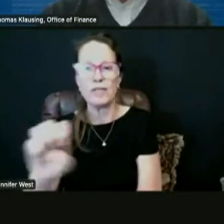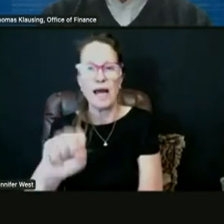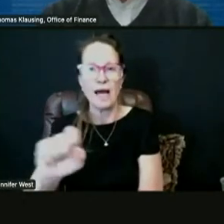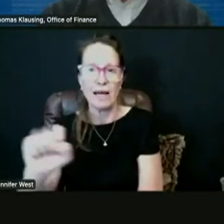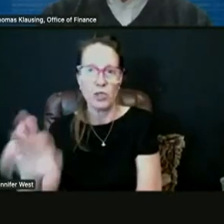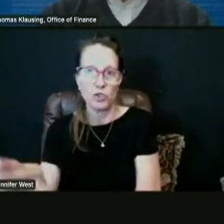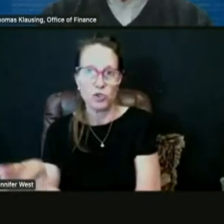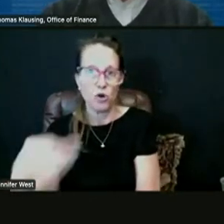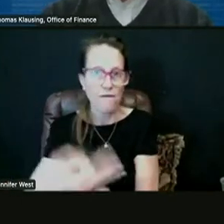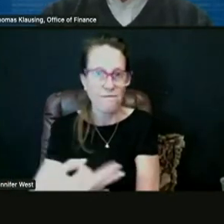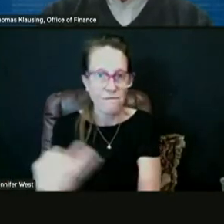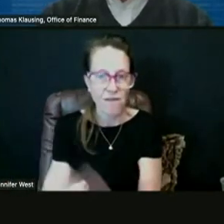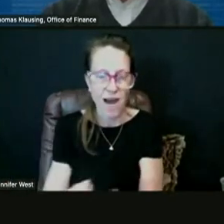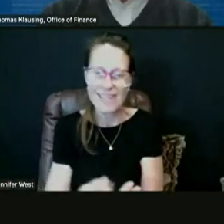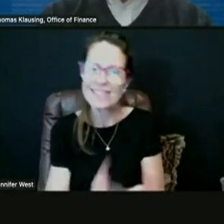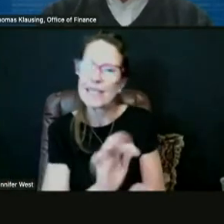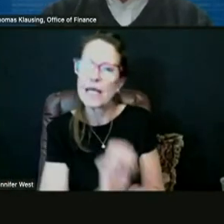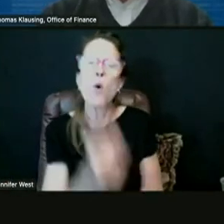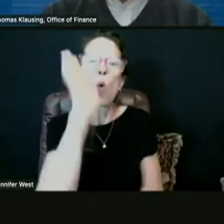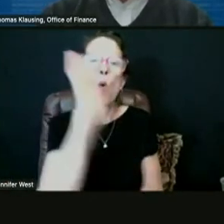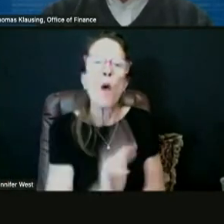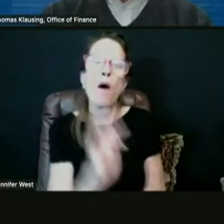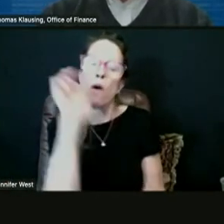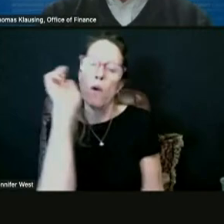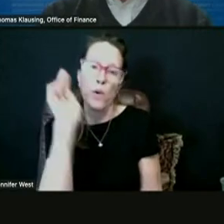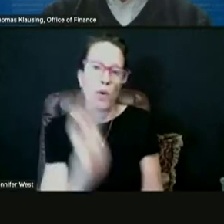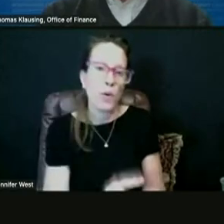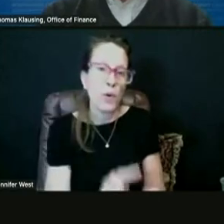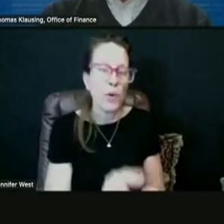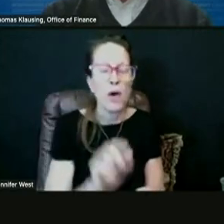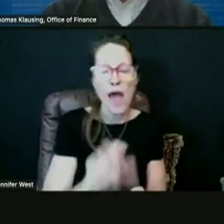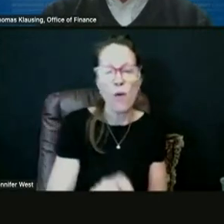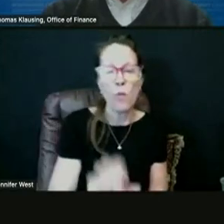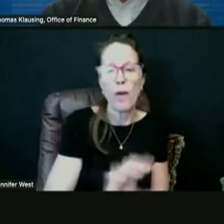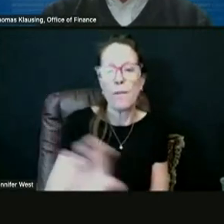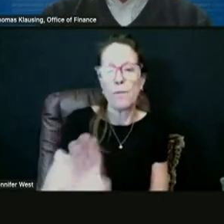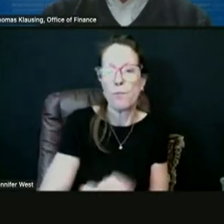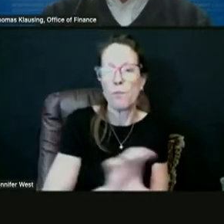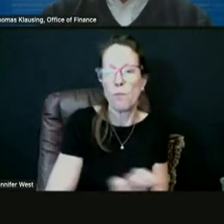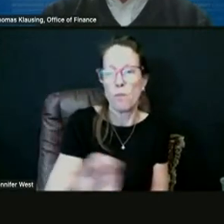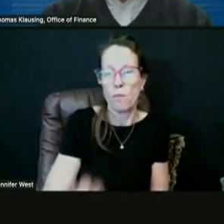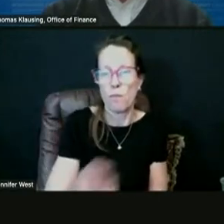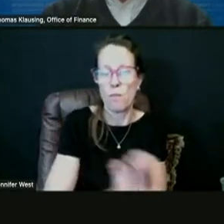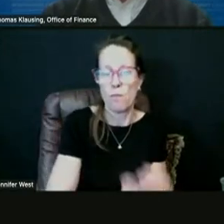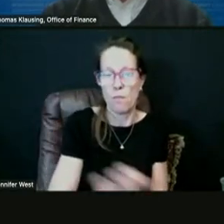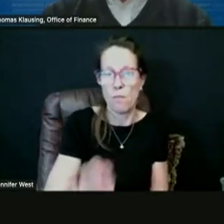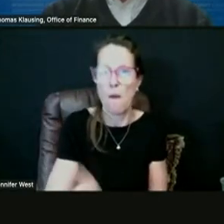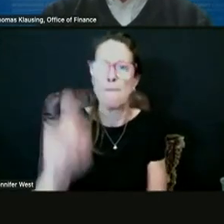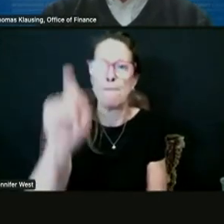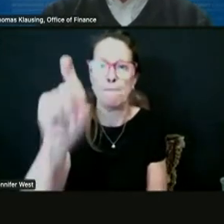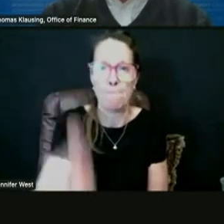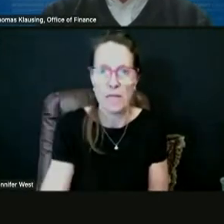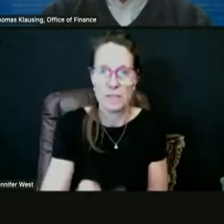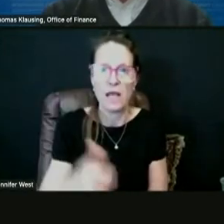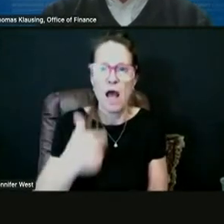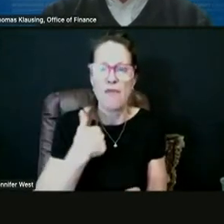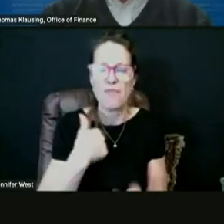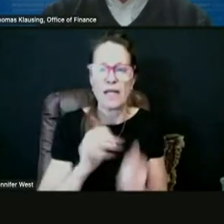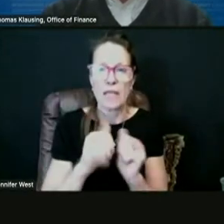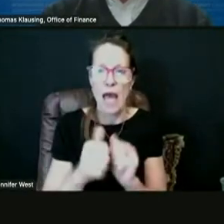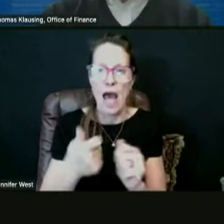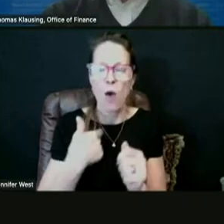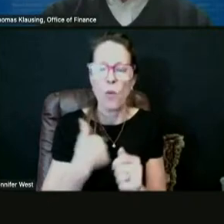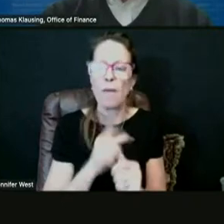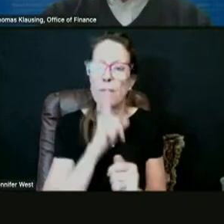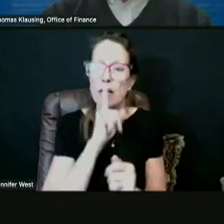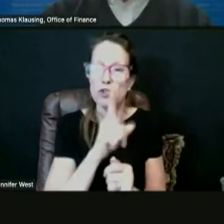we are moving some of them over bit by bit to the operating budget. So that's our way of trying to make sure that when we get to